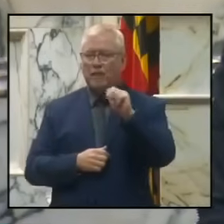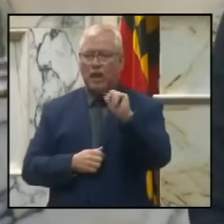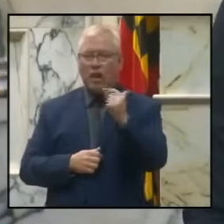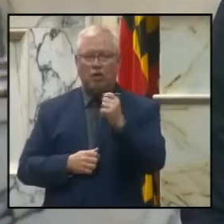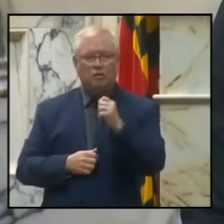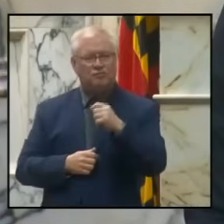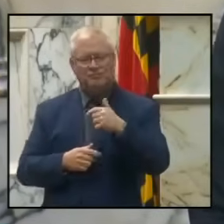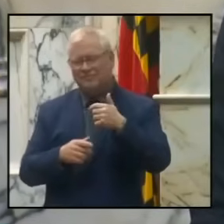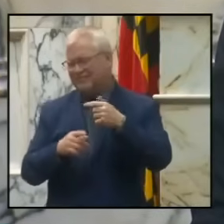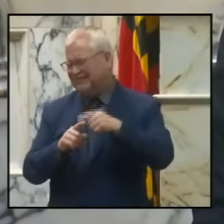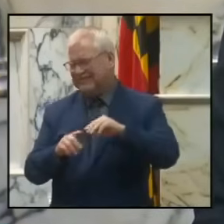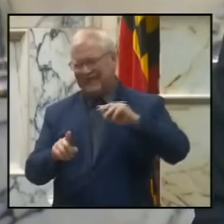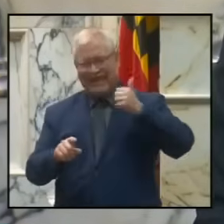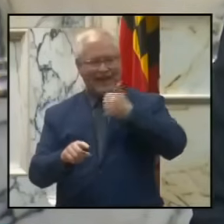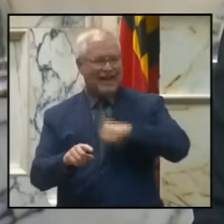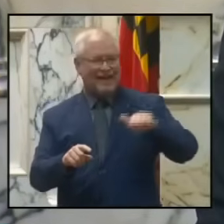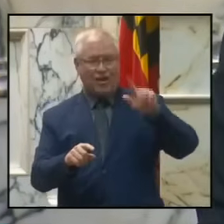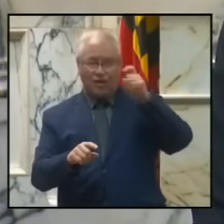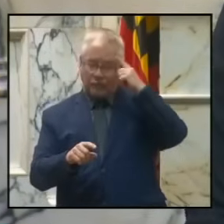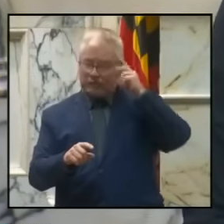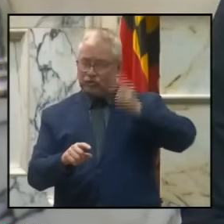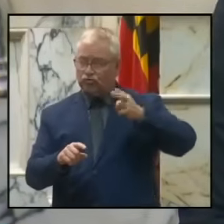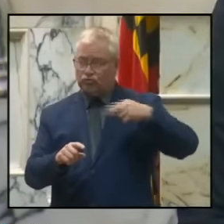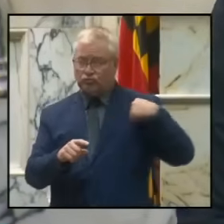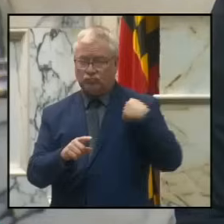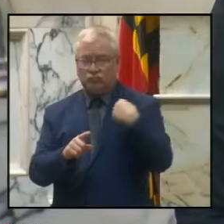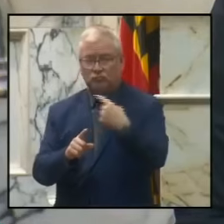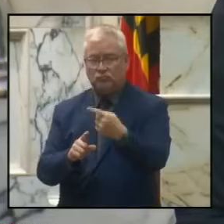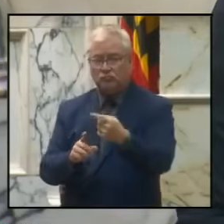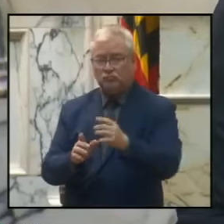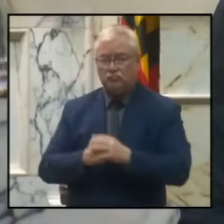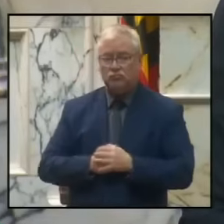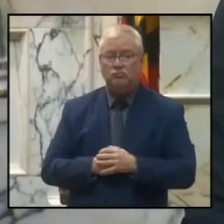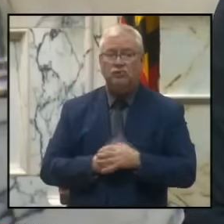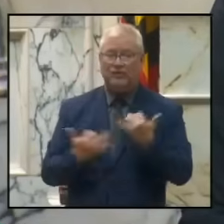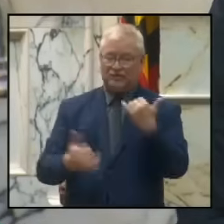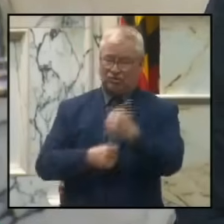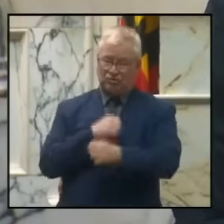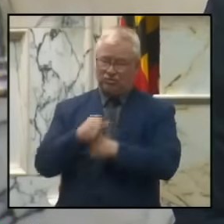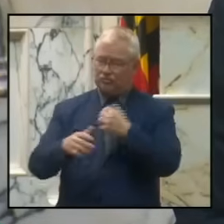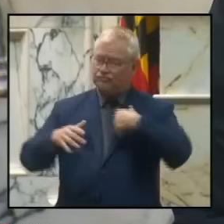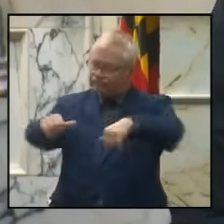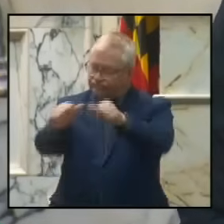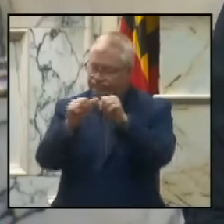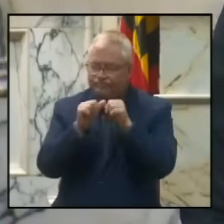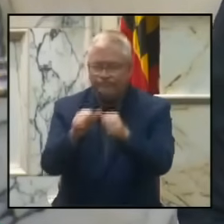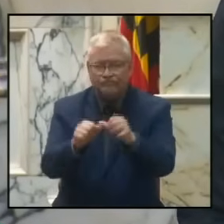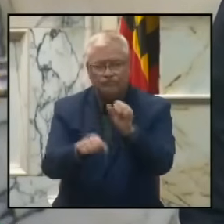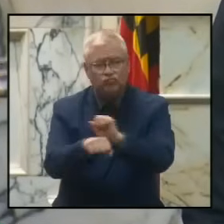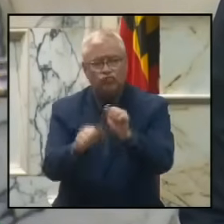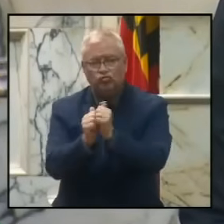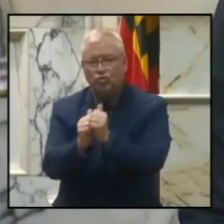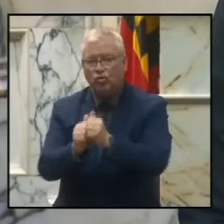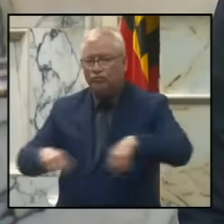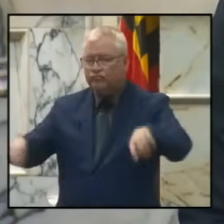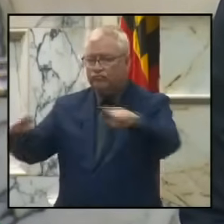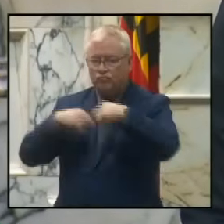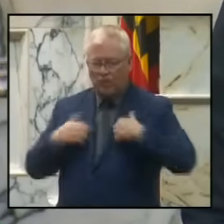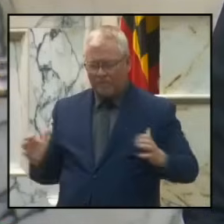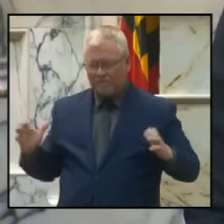history. And this year, we're going to keep working together because we're coming back for more.